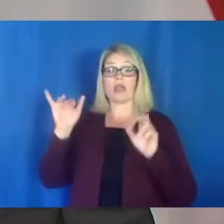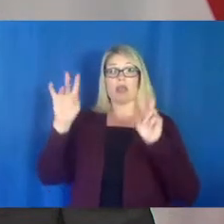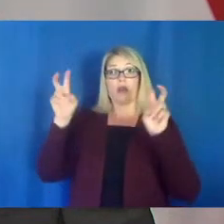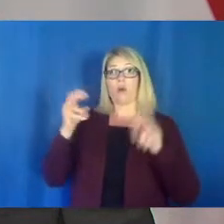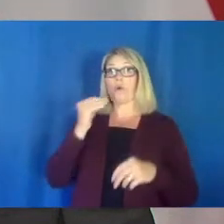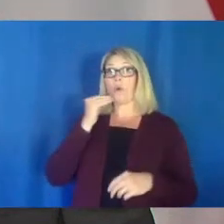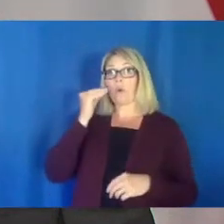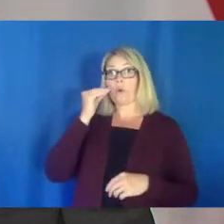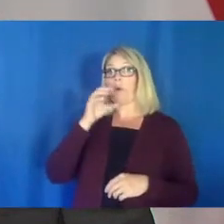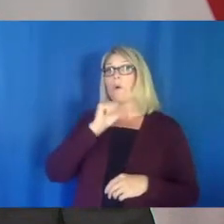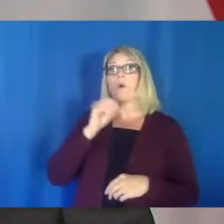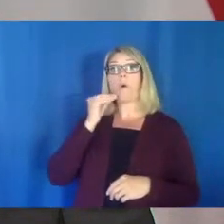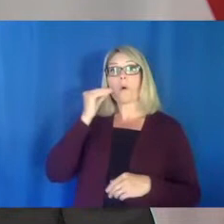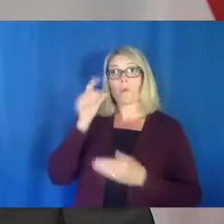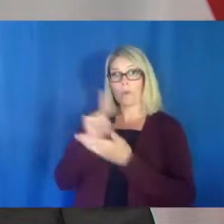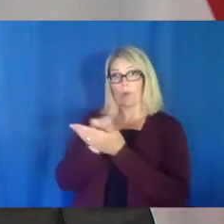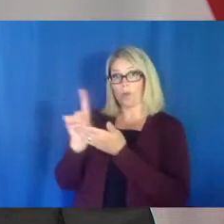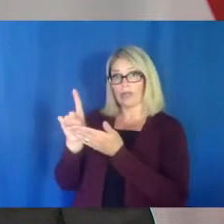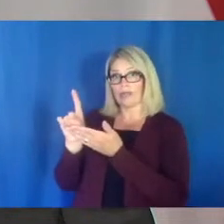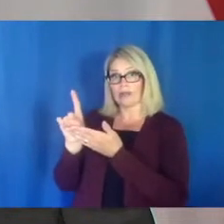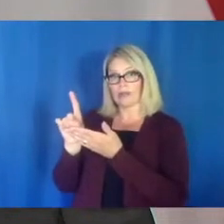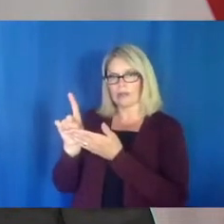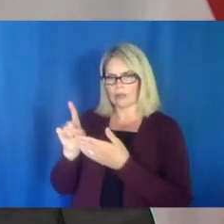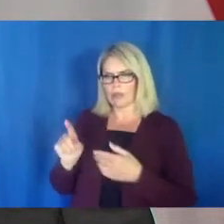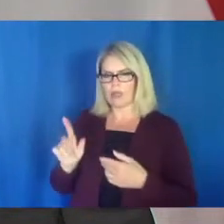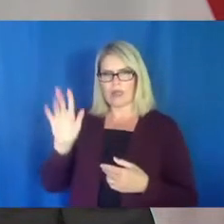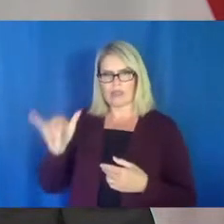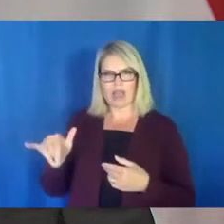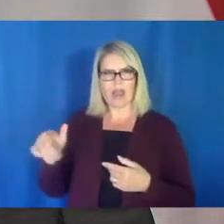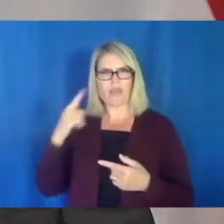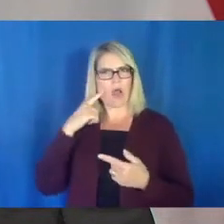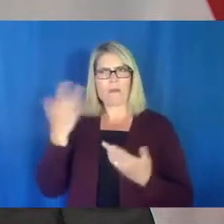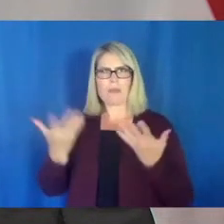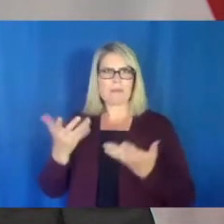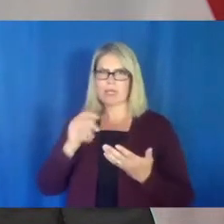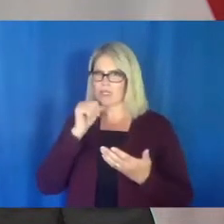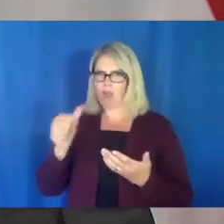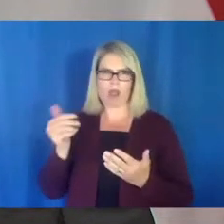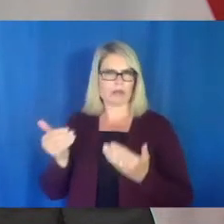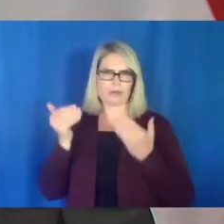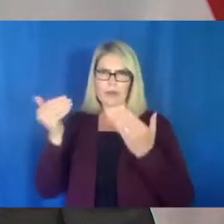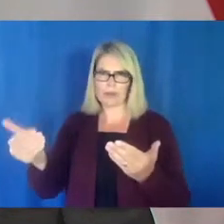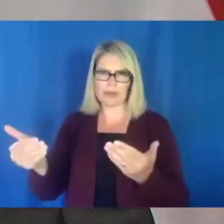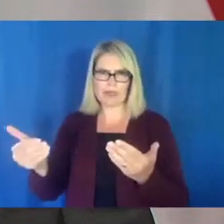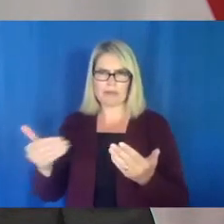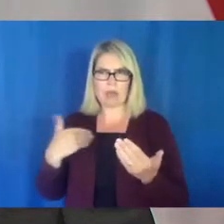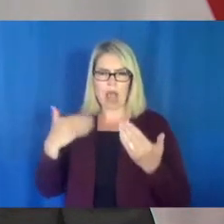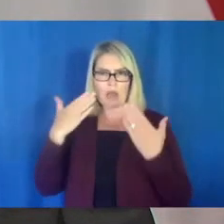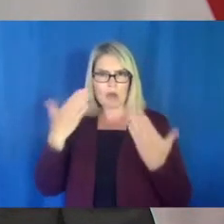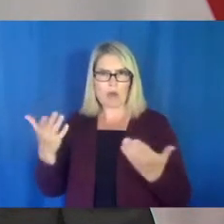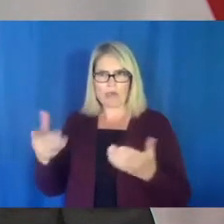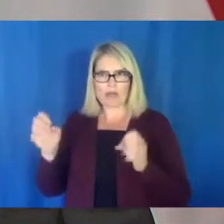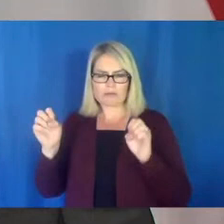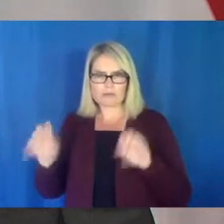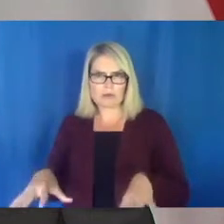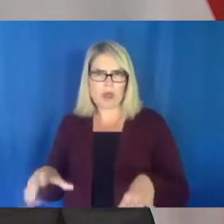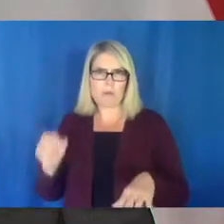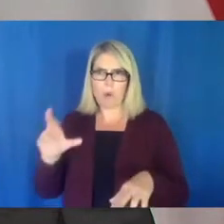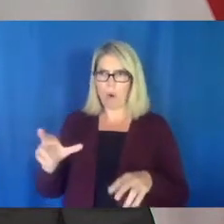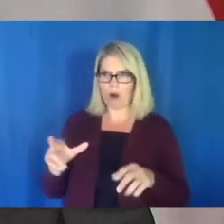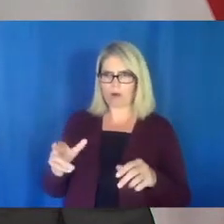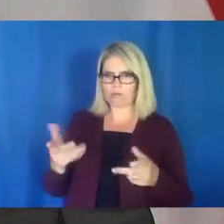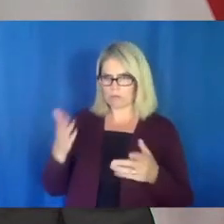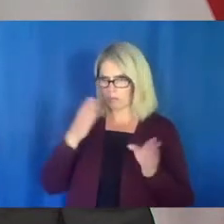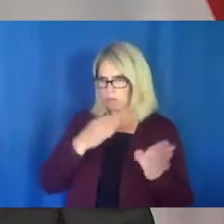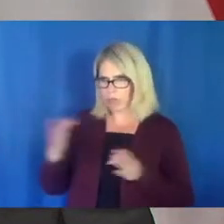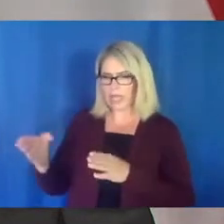sure. I thought I had read where they weren't going to proceed with Old Home Week. I don't know if that's changed. In